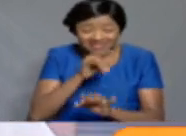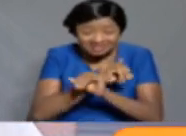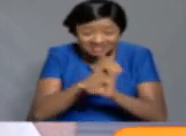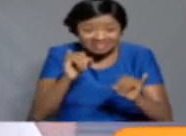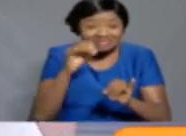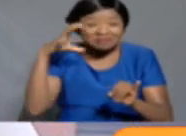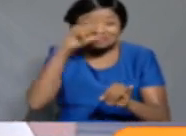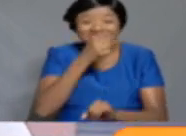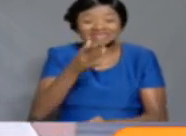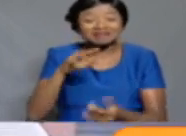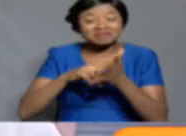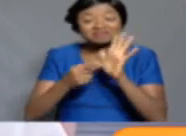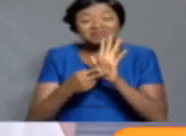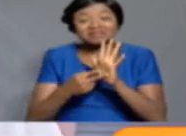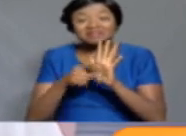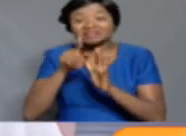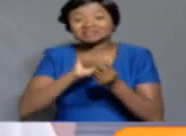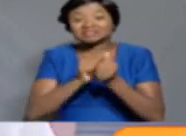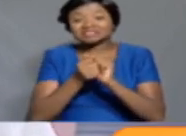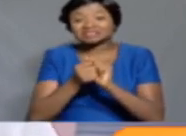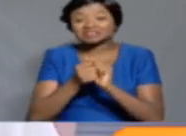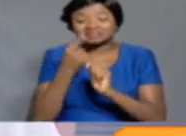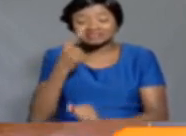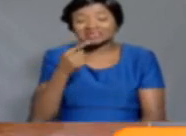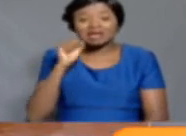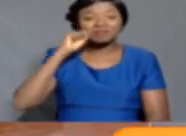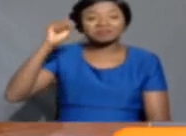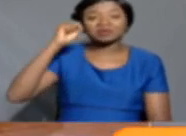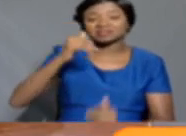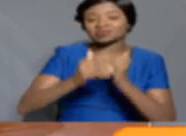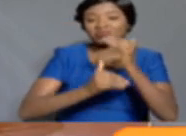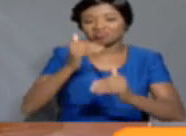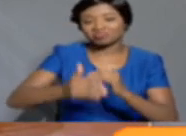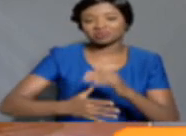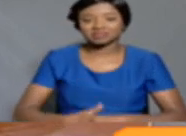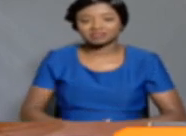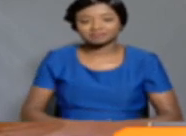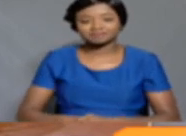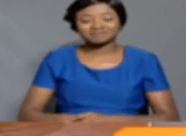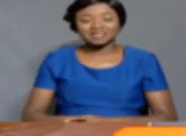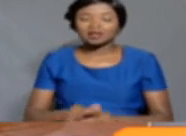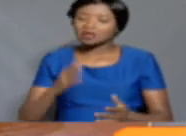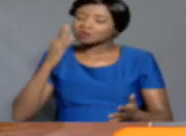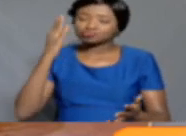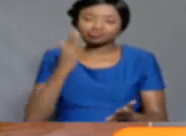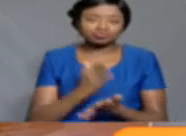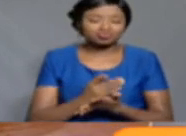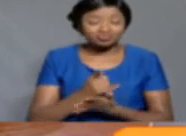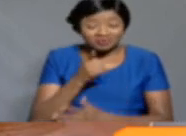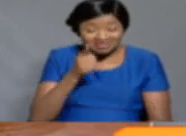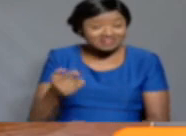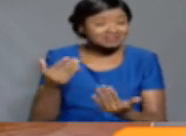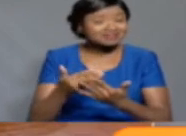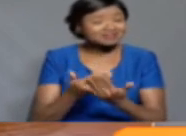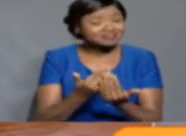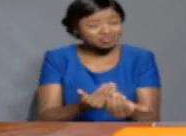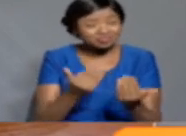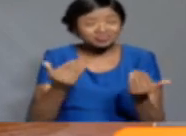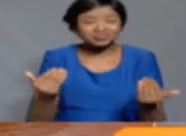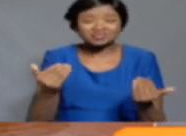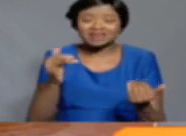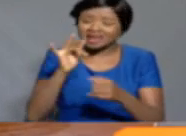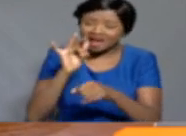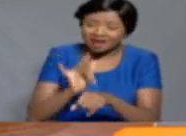a very political process instead. Yvonne, the most important person in this whole mix is the child, ni huyo mtoto, because already this curriculum is